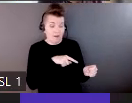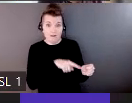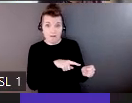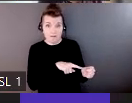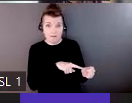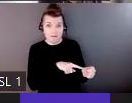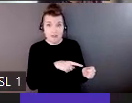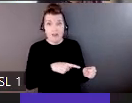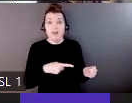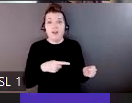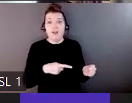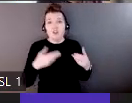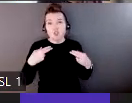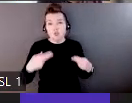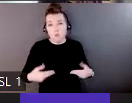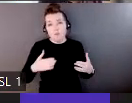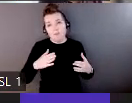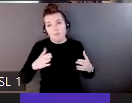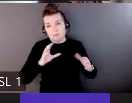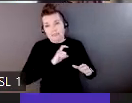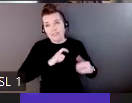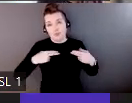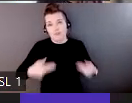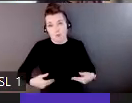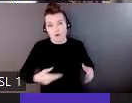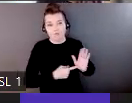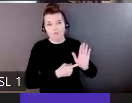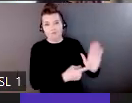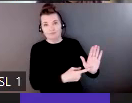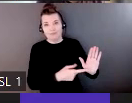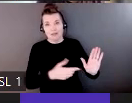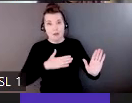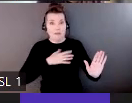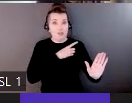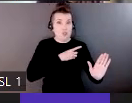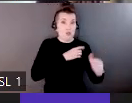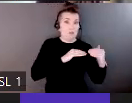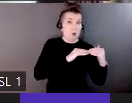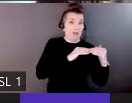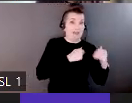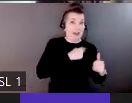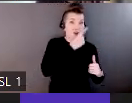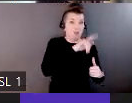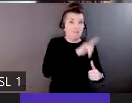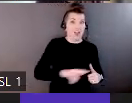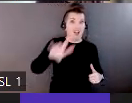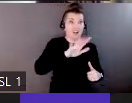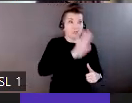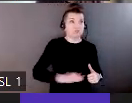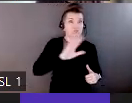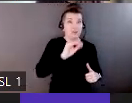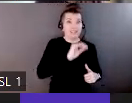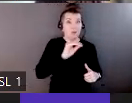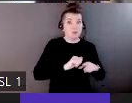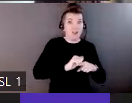for uniform response, there's programming out there. I know my colleague in Durham is very busy flying around Ontario and doing training. We